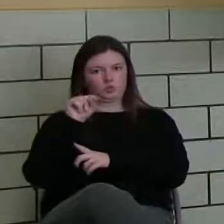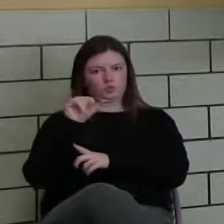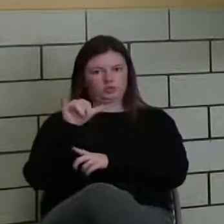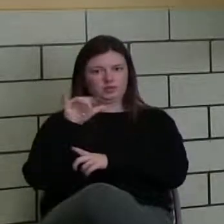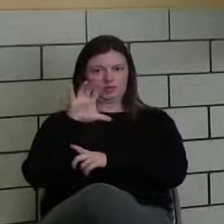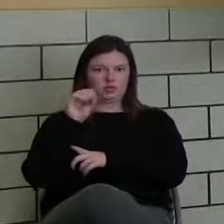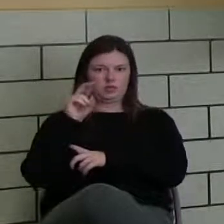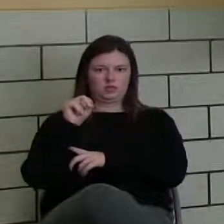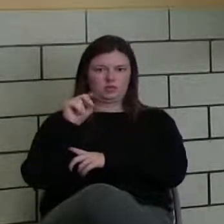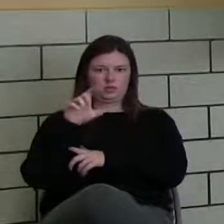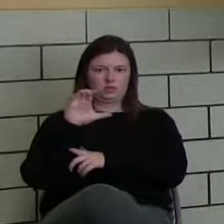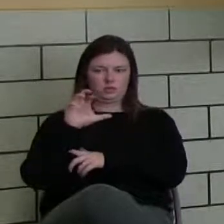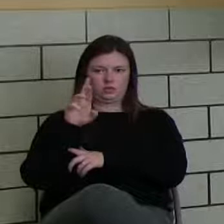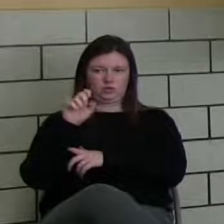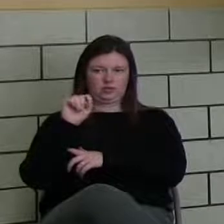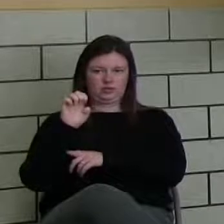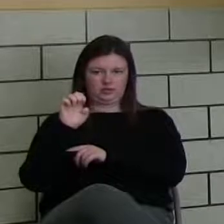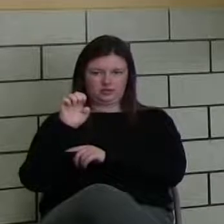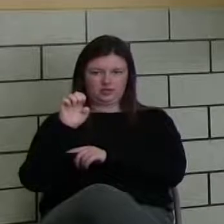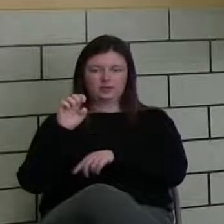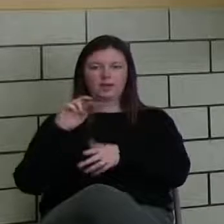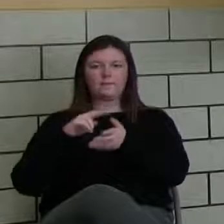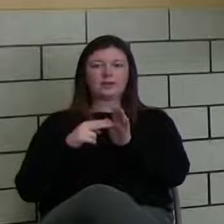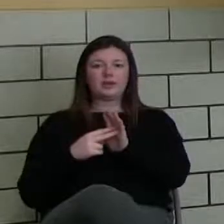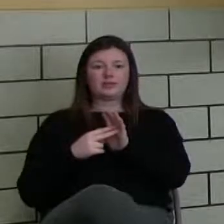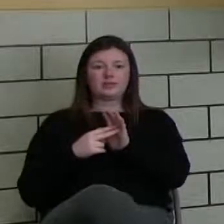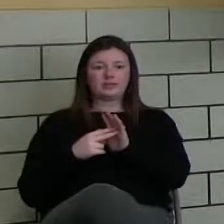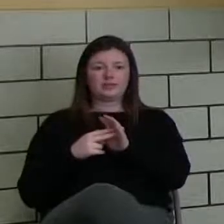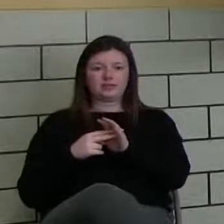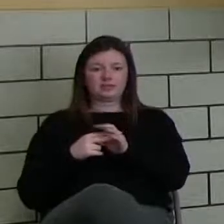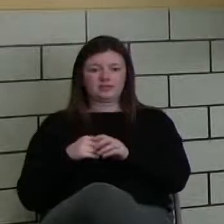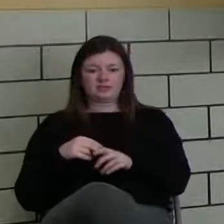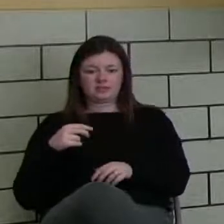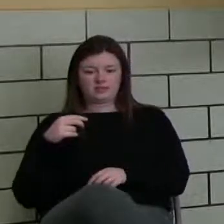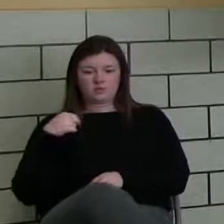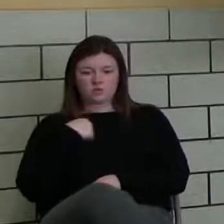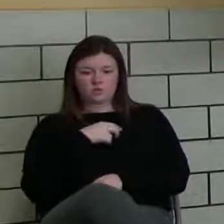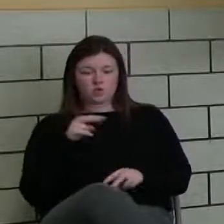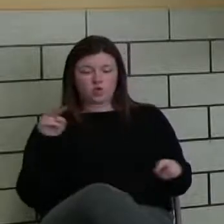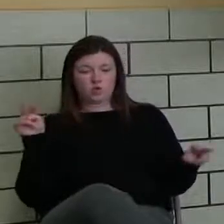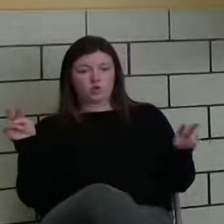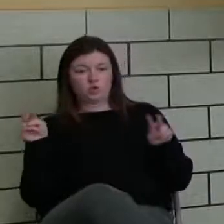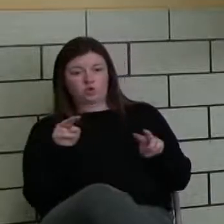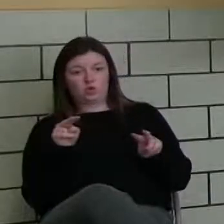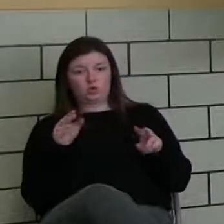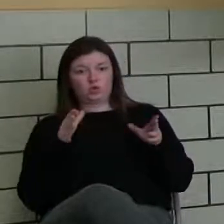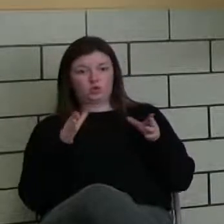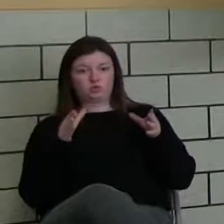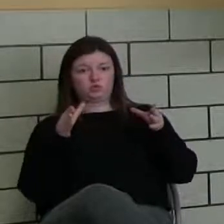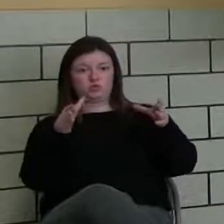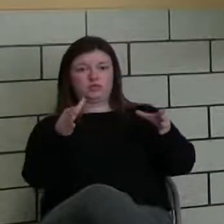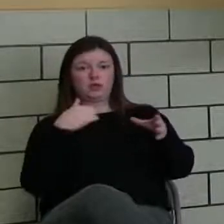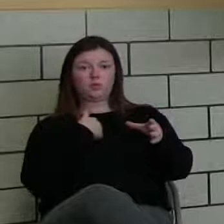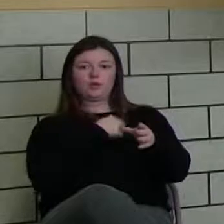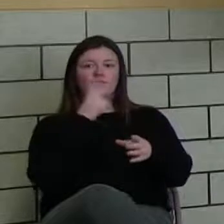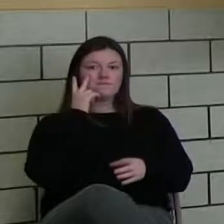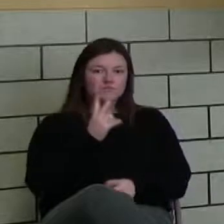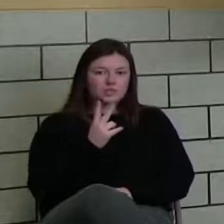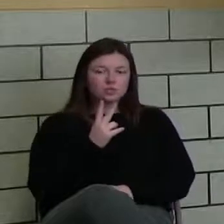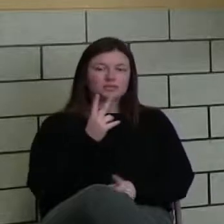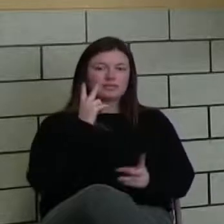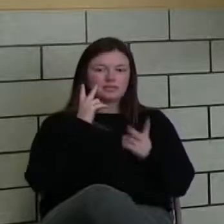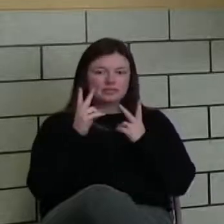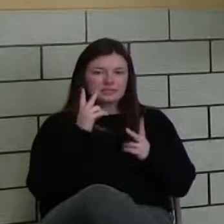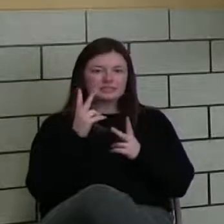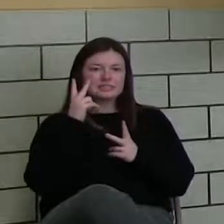would drive on top of. But what it does is it breaks up that asphalt. When you look out across the corridor, you visually see this different material.